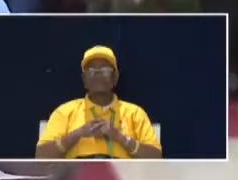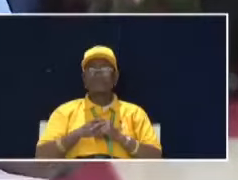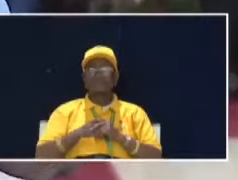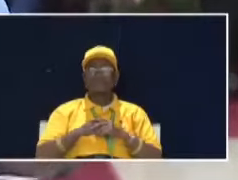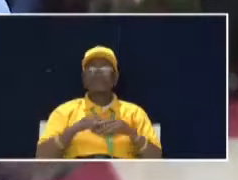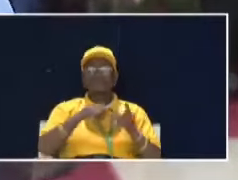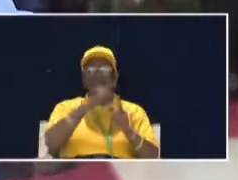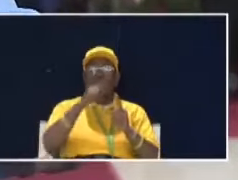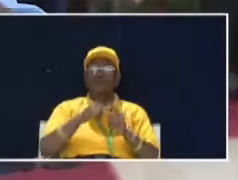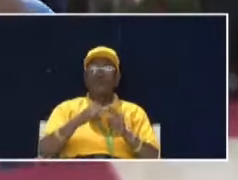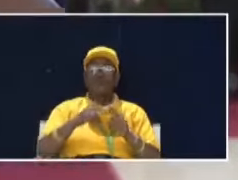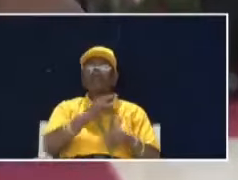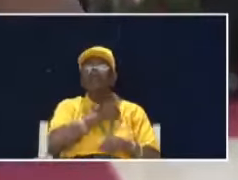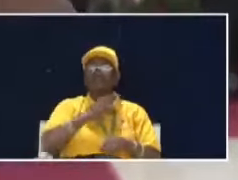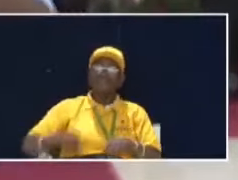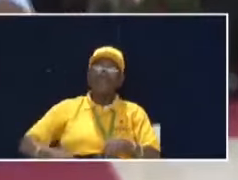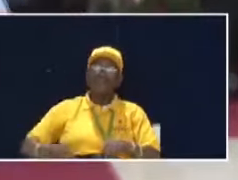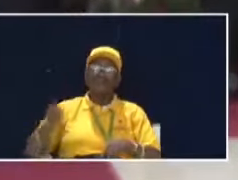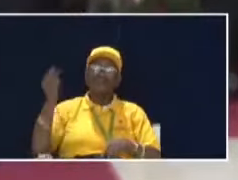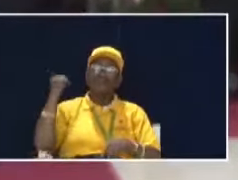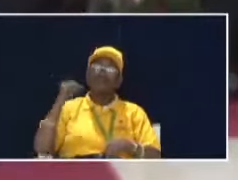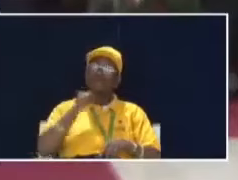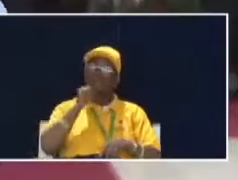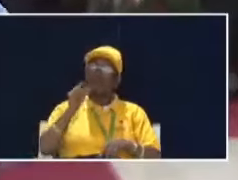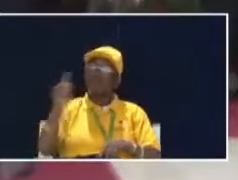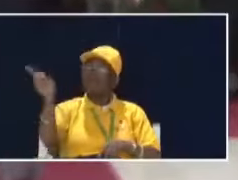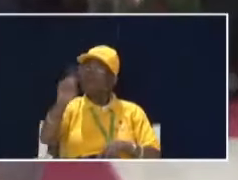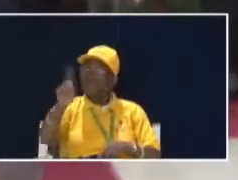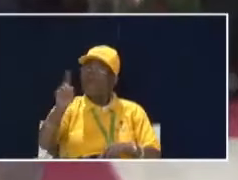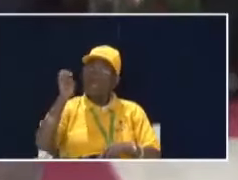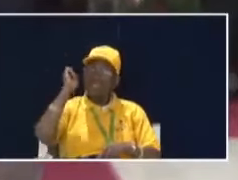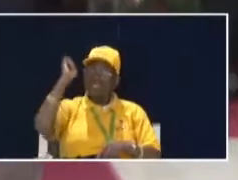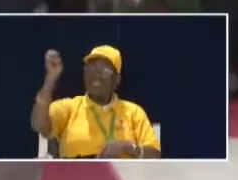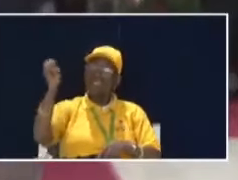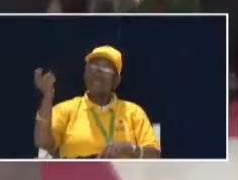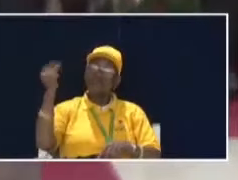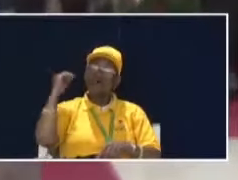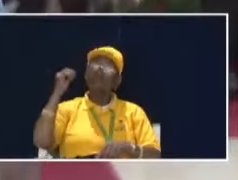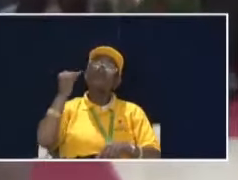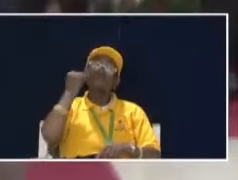When David was not where he was supposed to be